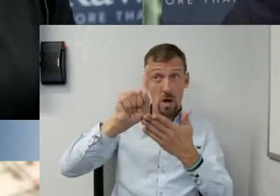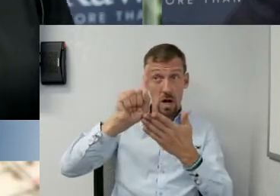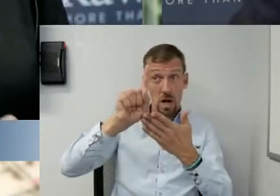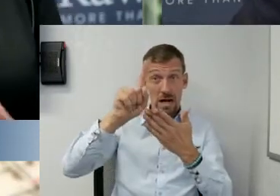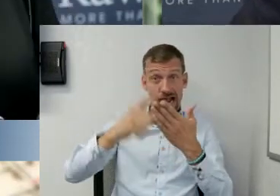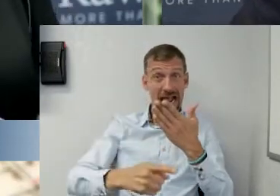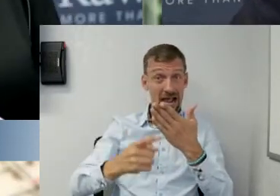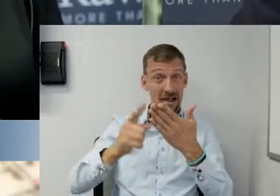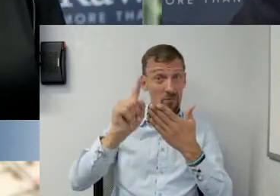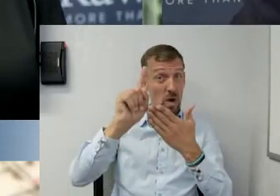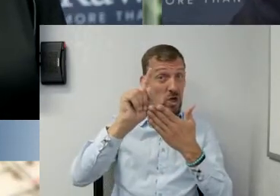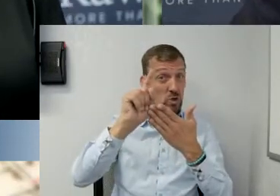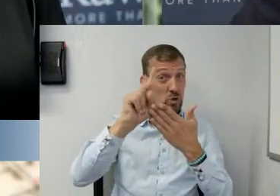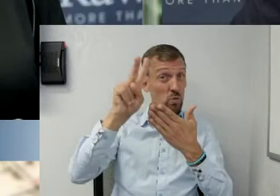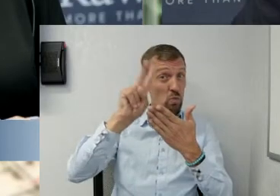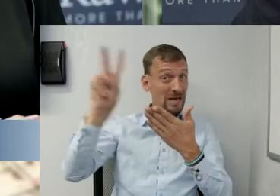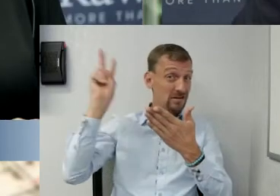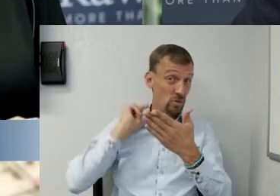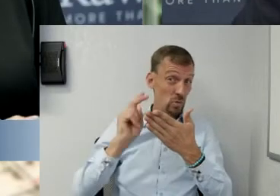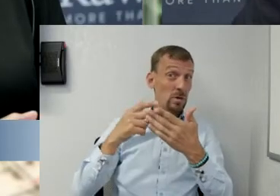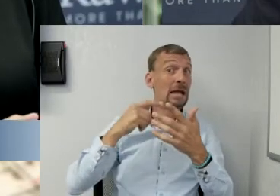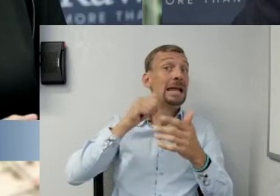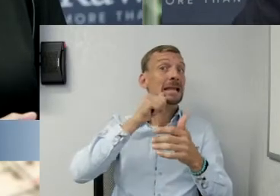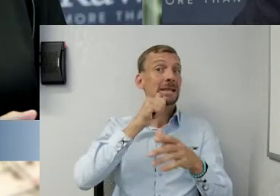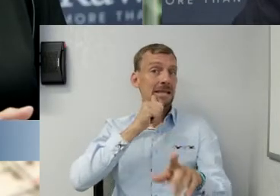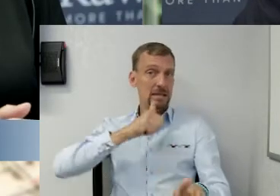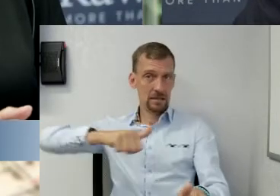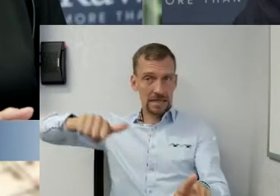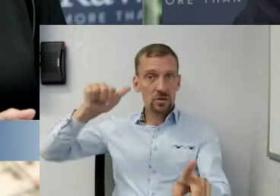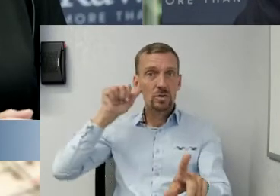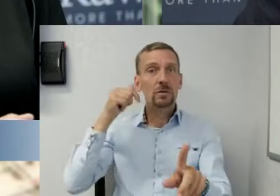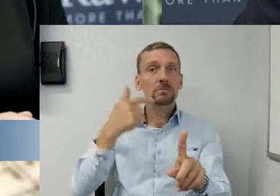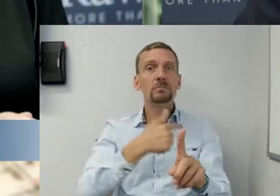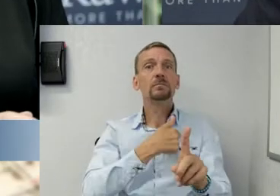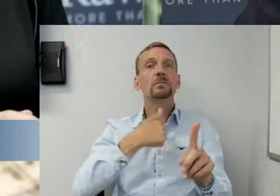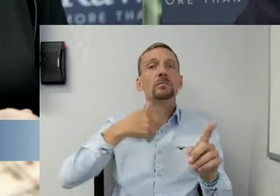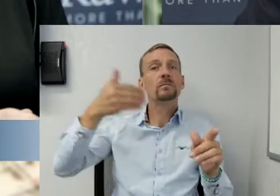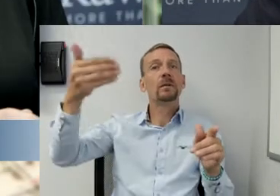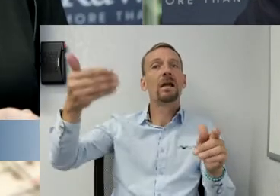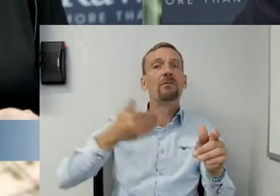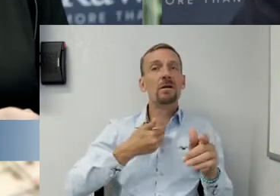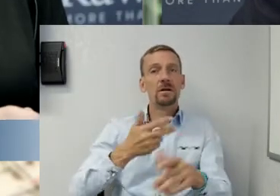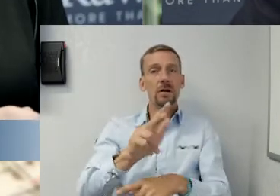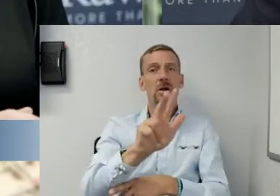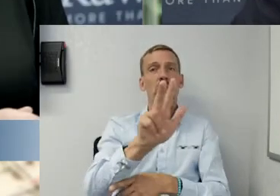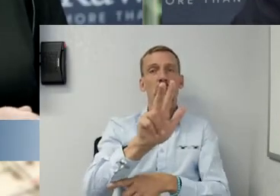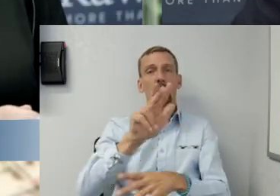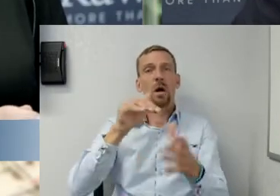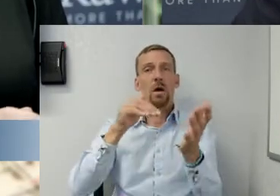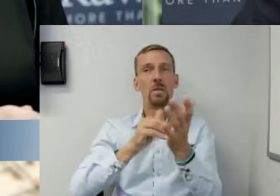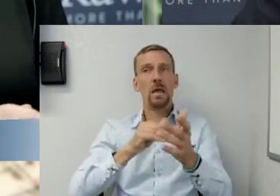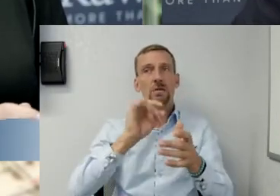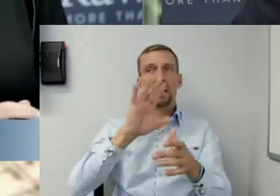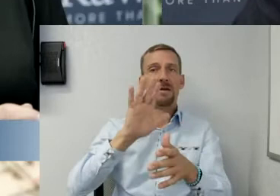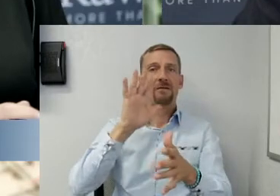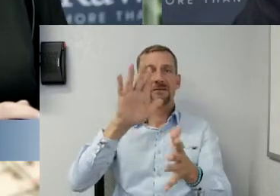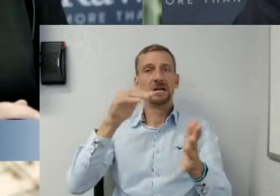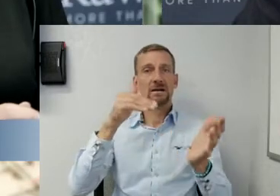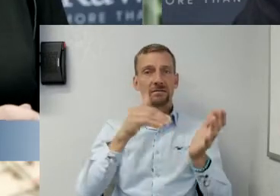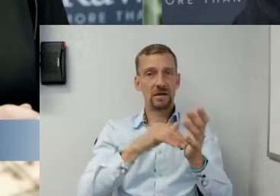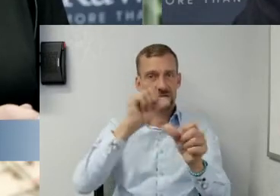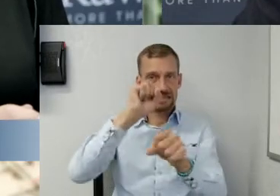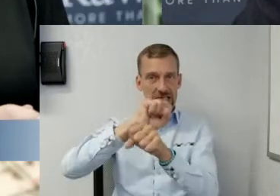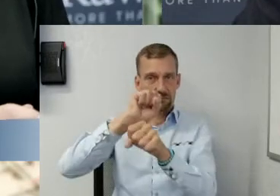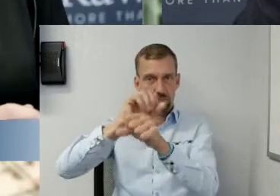ago. As of yesterday, we had invited 3,000 of our 5,000